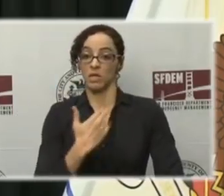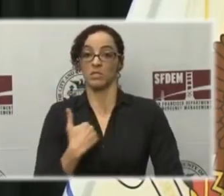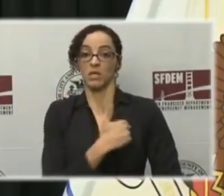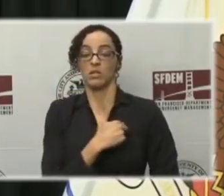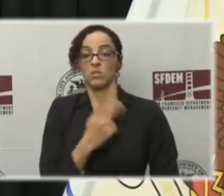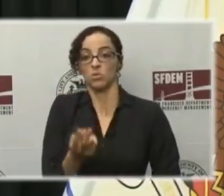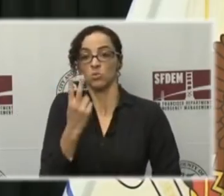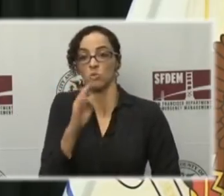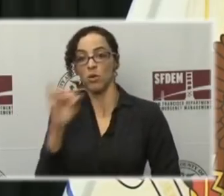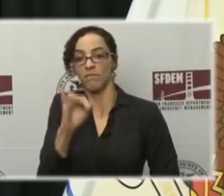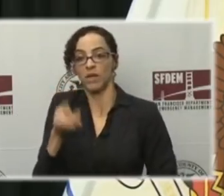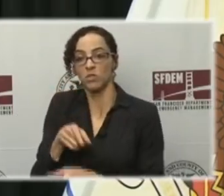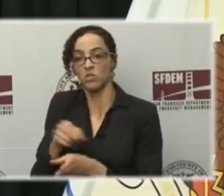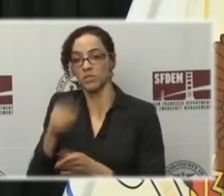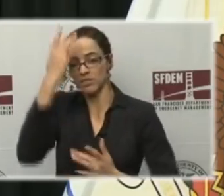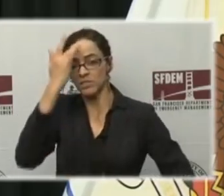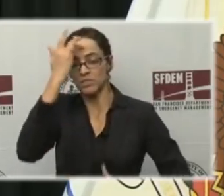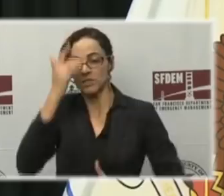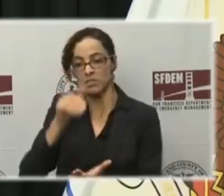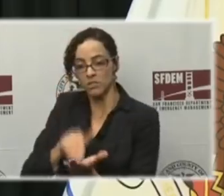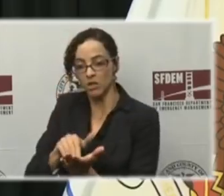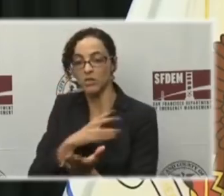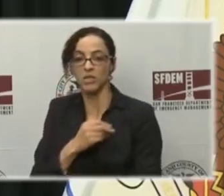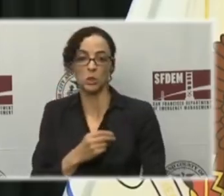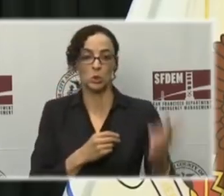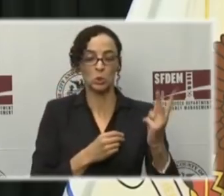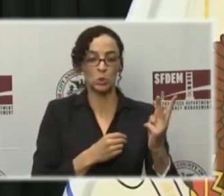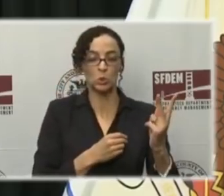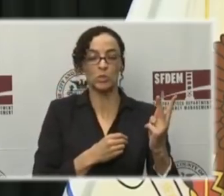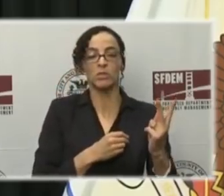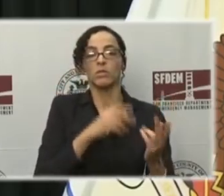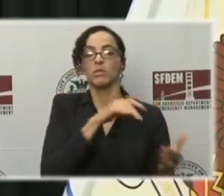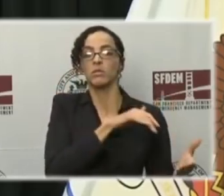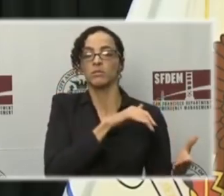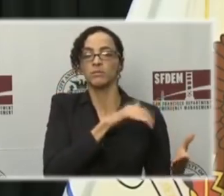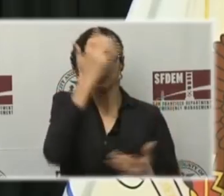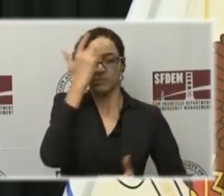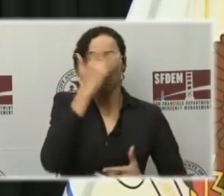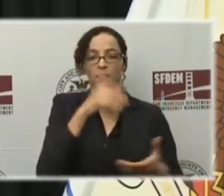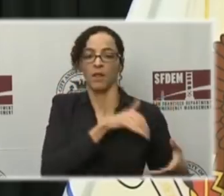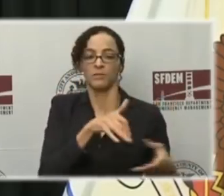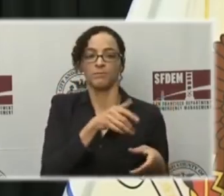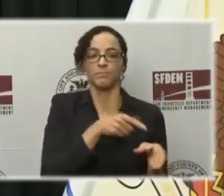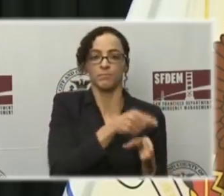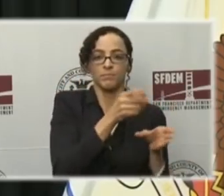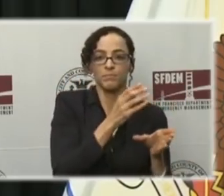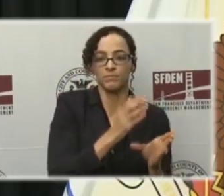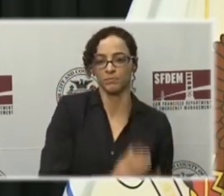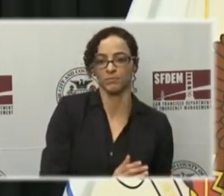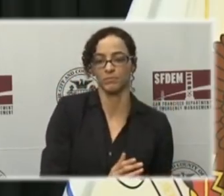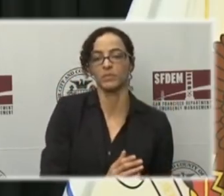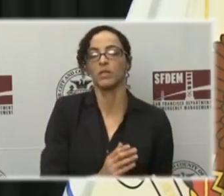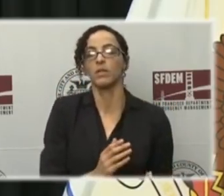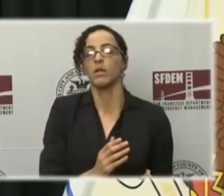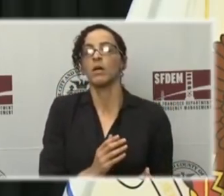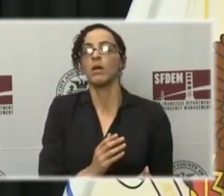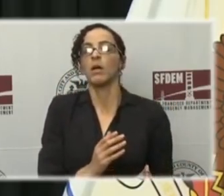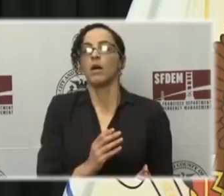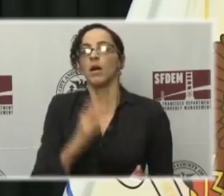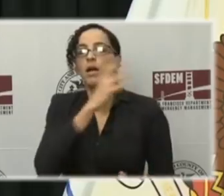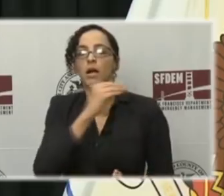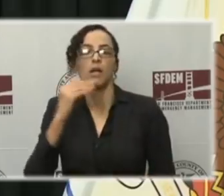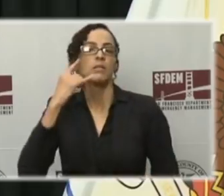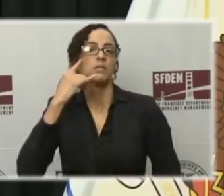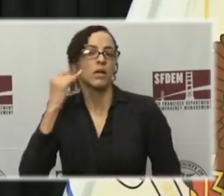and two epidemiologists. And the California Department of Public Health has sent two infectious prevention